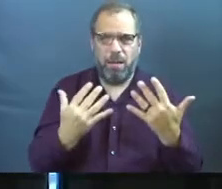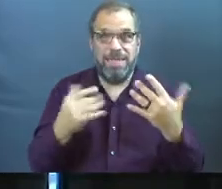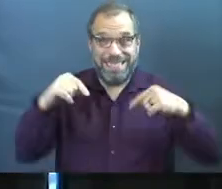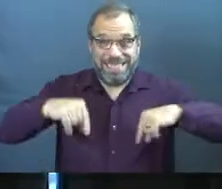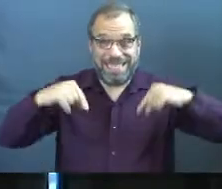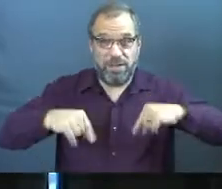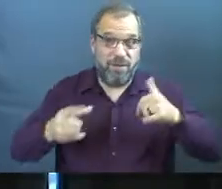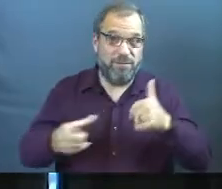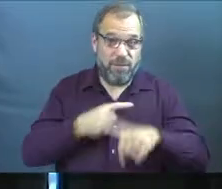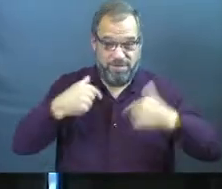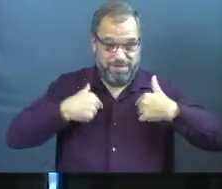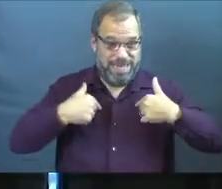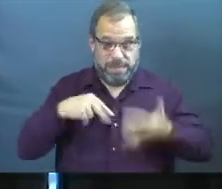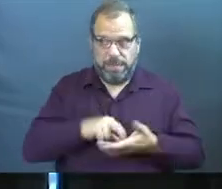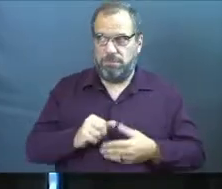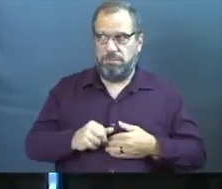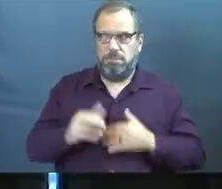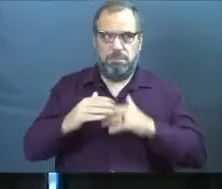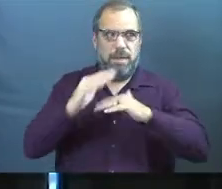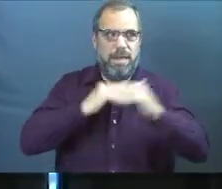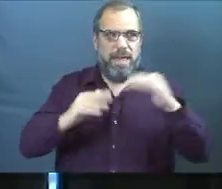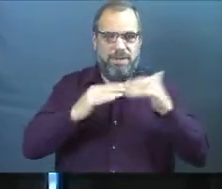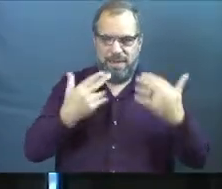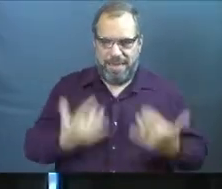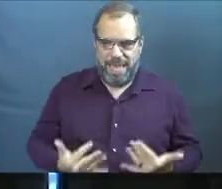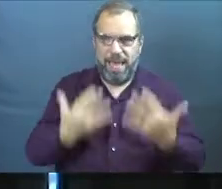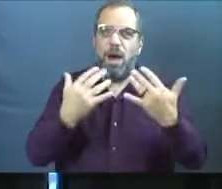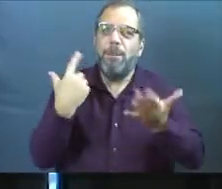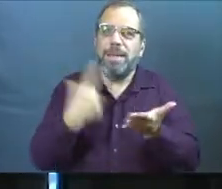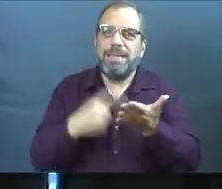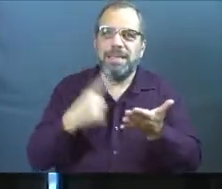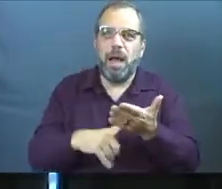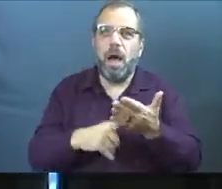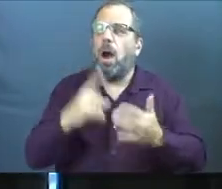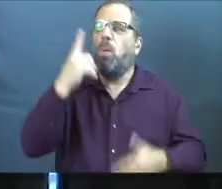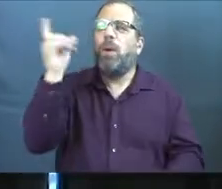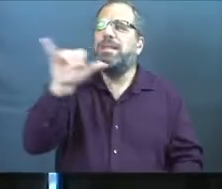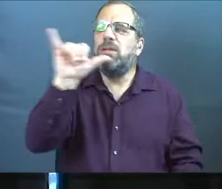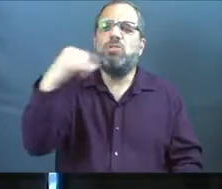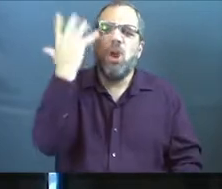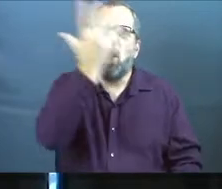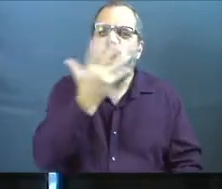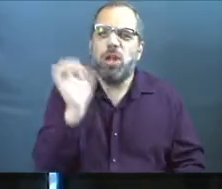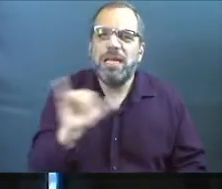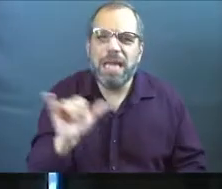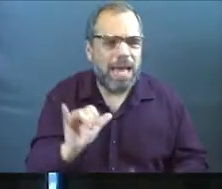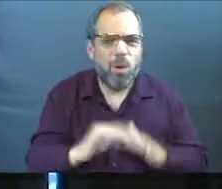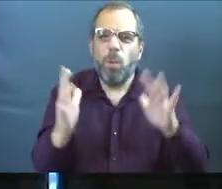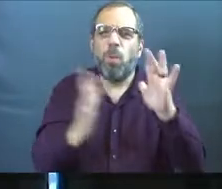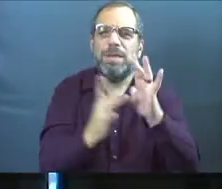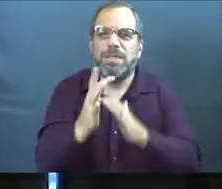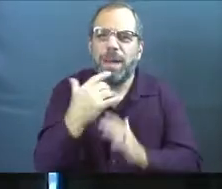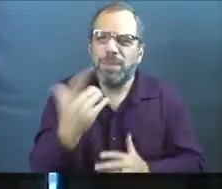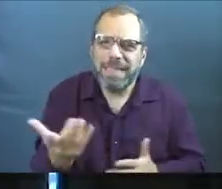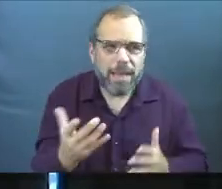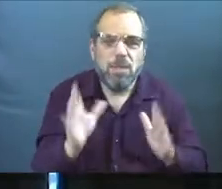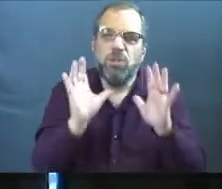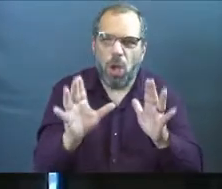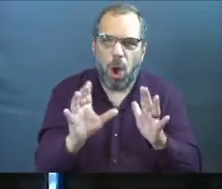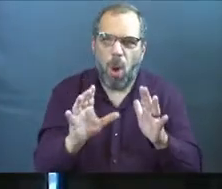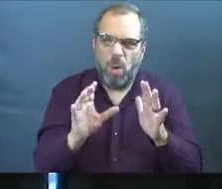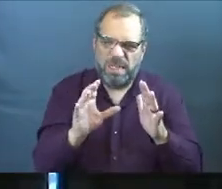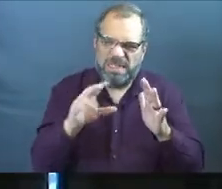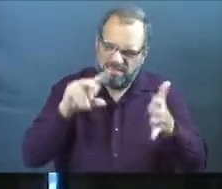and this year, this is the first one for me to come up and talk about this, but just the discussion of, hey, what does eternity look like? What's all this? What does scripture say about these things? And so we're going to